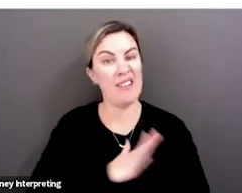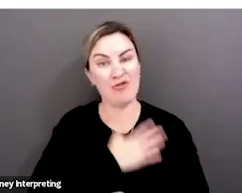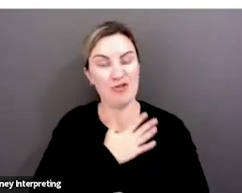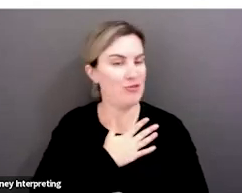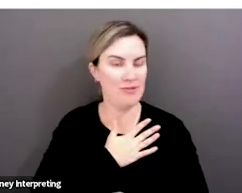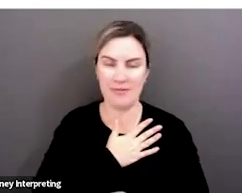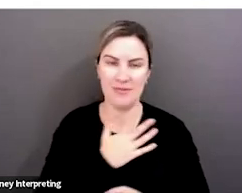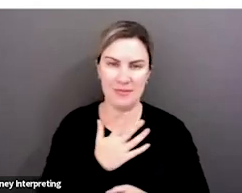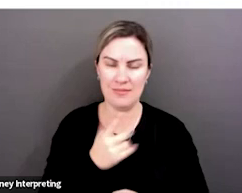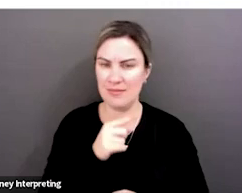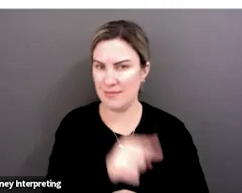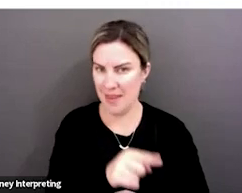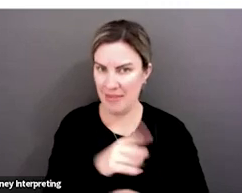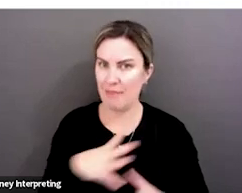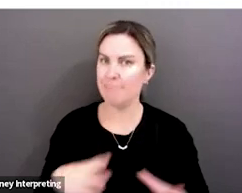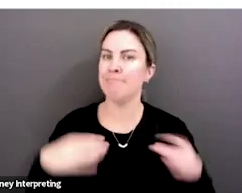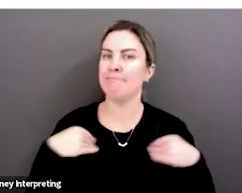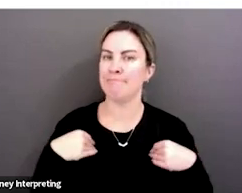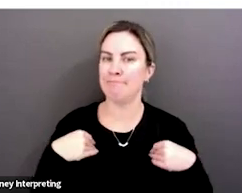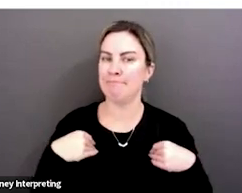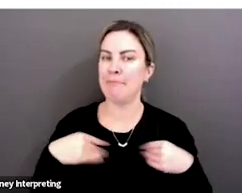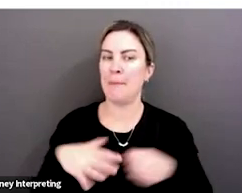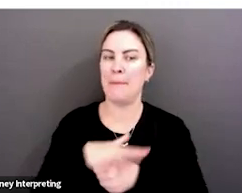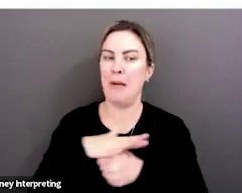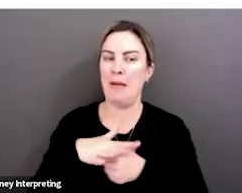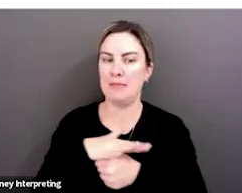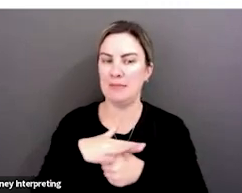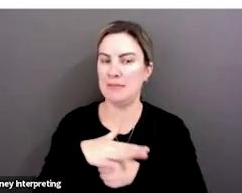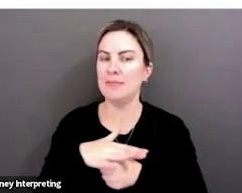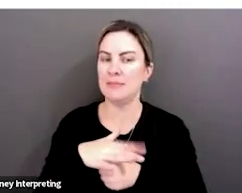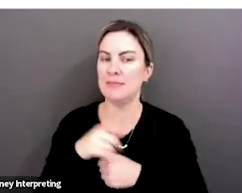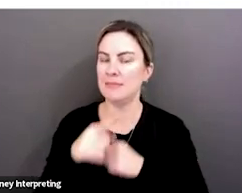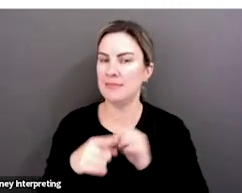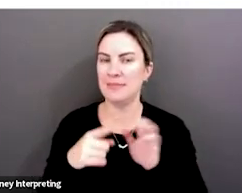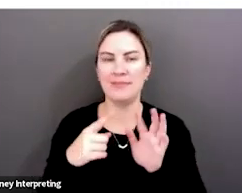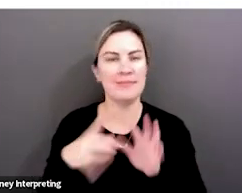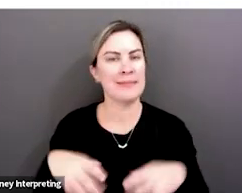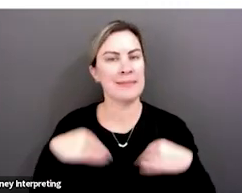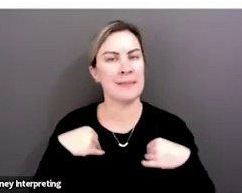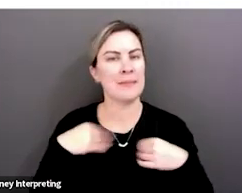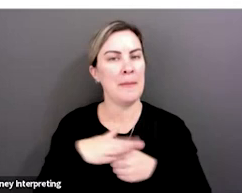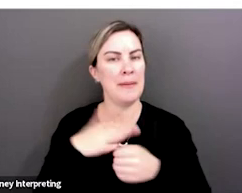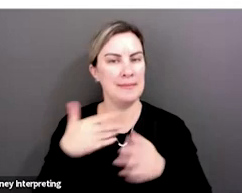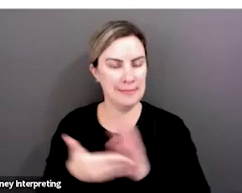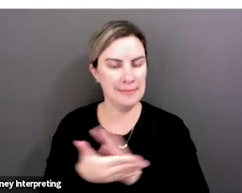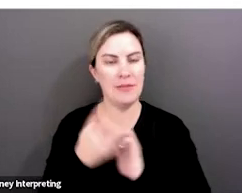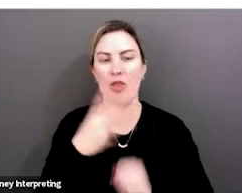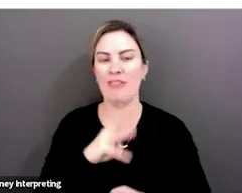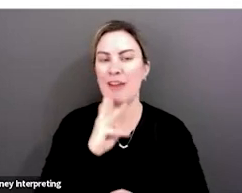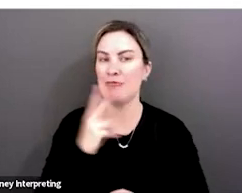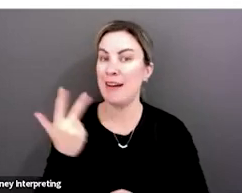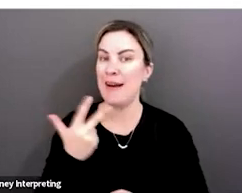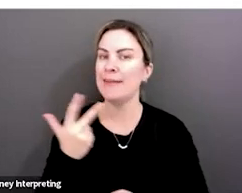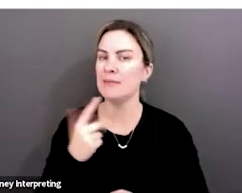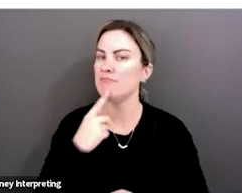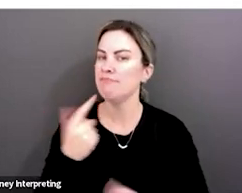course. They've accepted a place, I should say, in the course. 318 of those